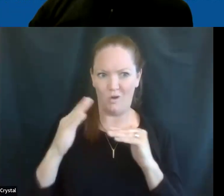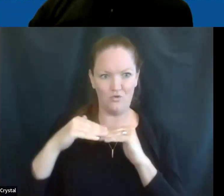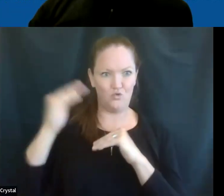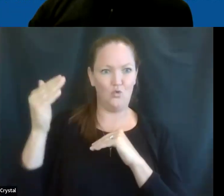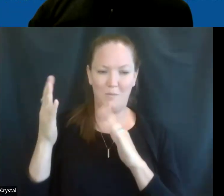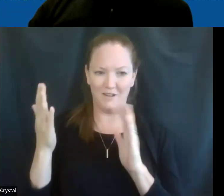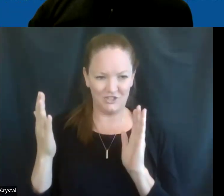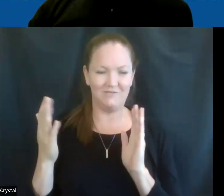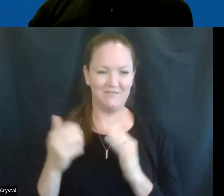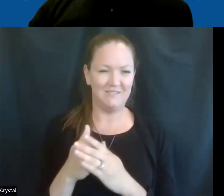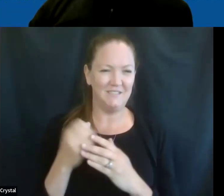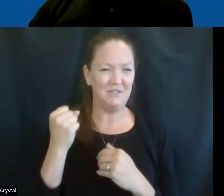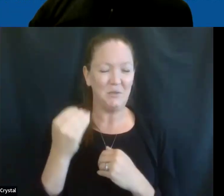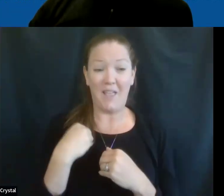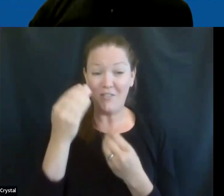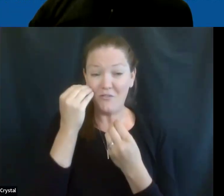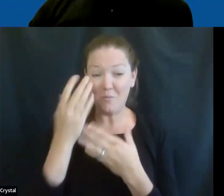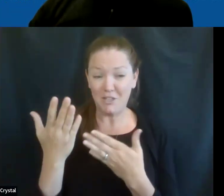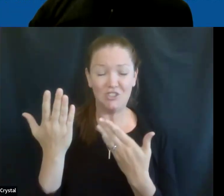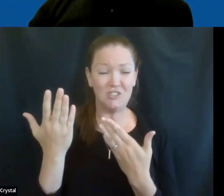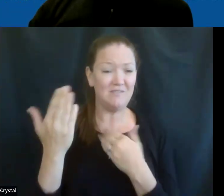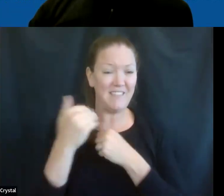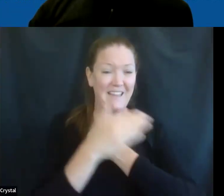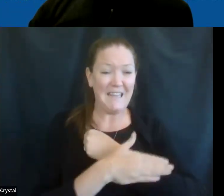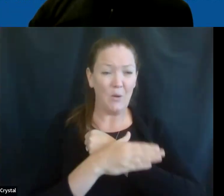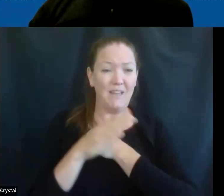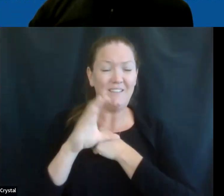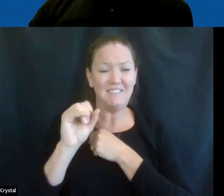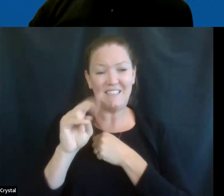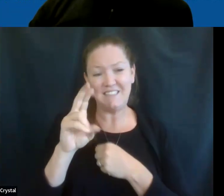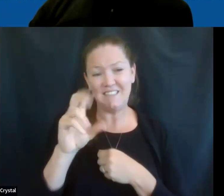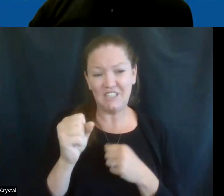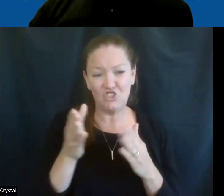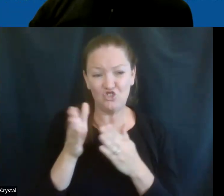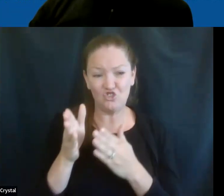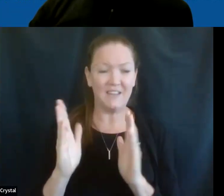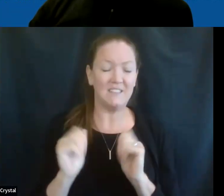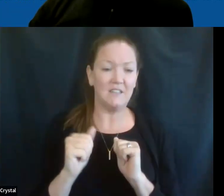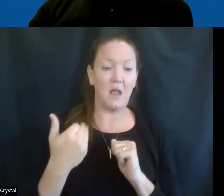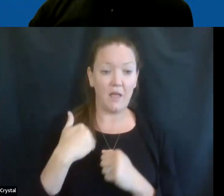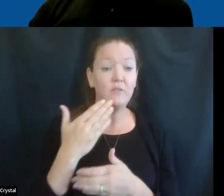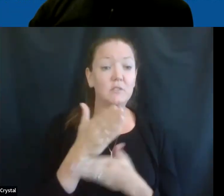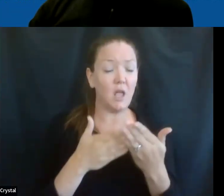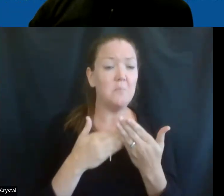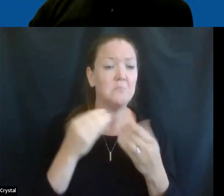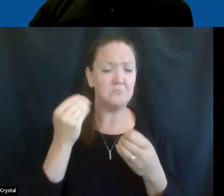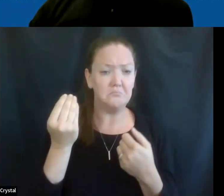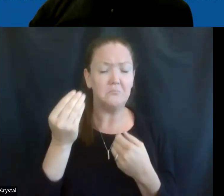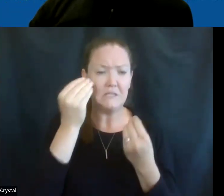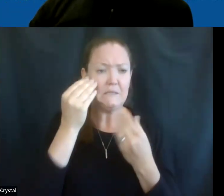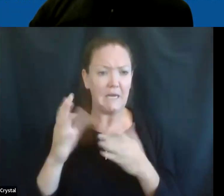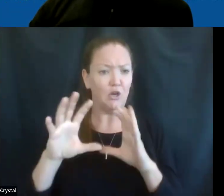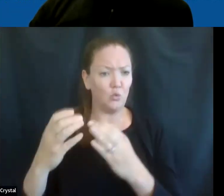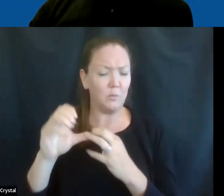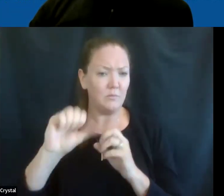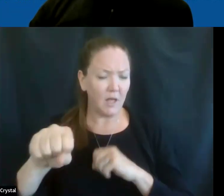rely. Is there information available by county and census tract? There are in some data sets. The one that